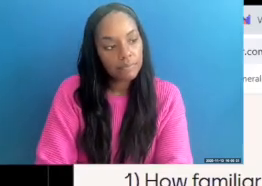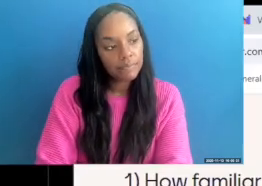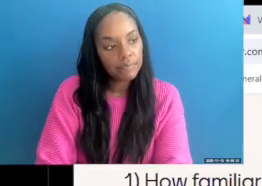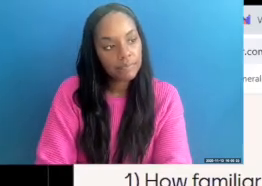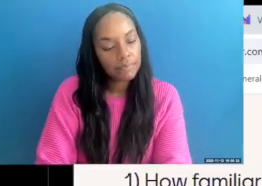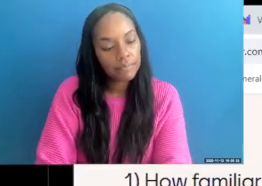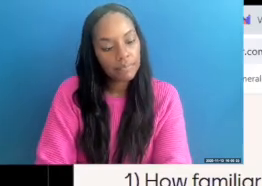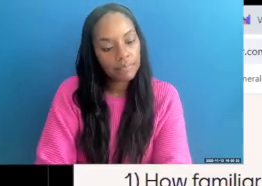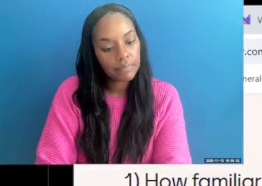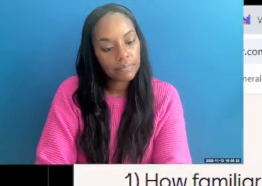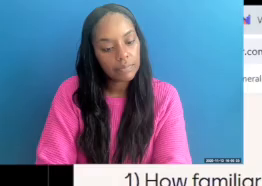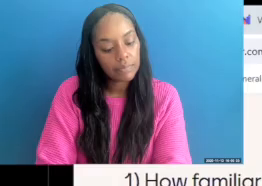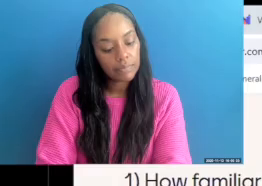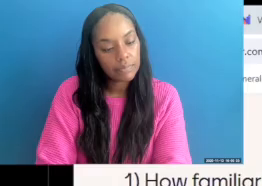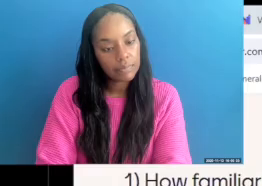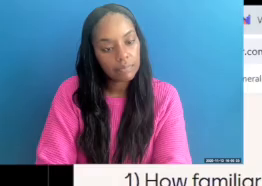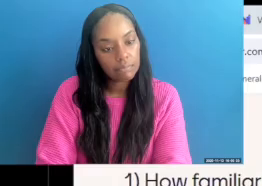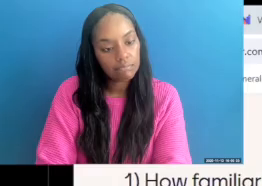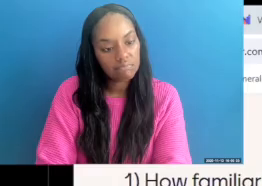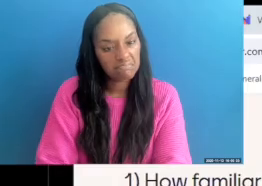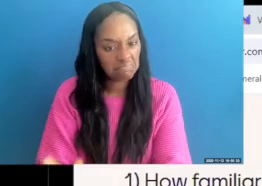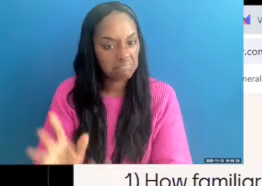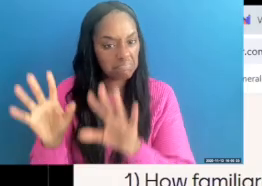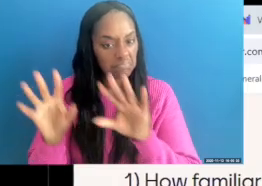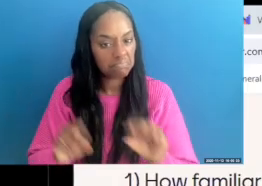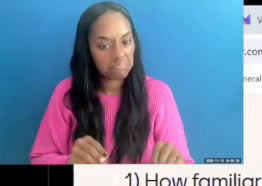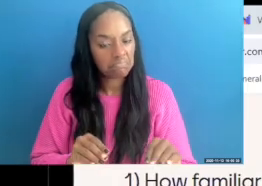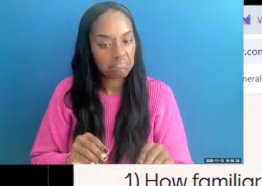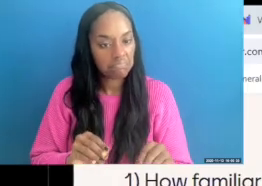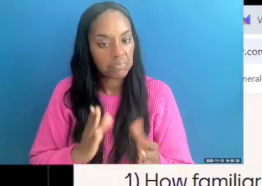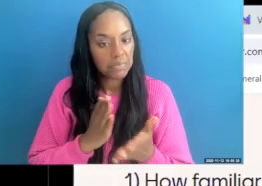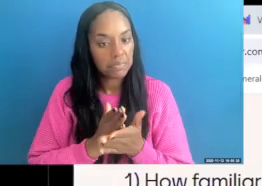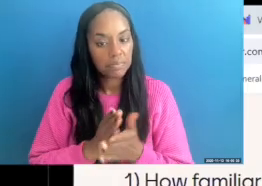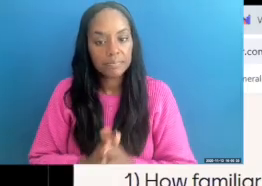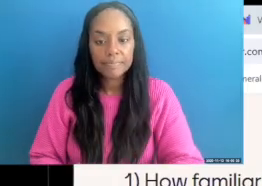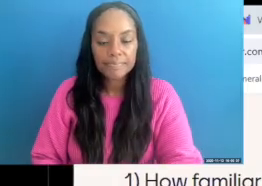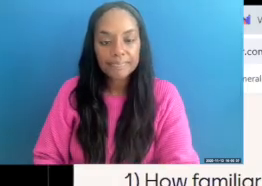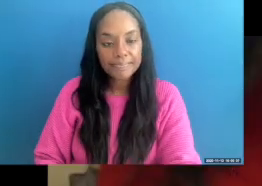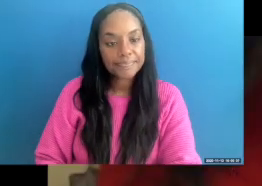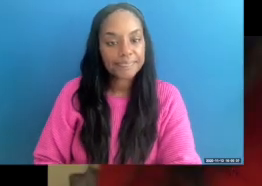Okay, I think we can end it for now.